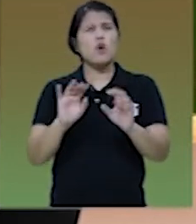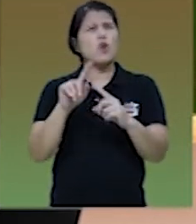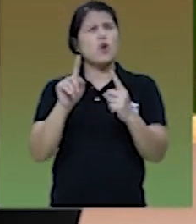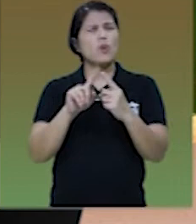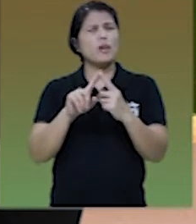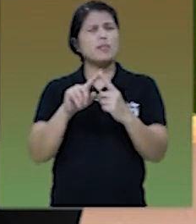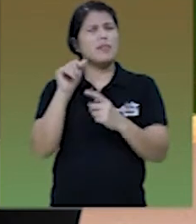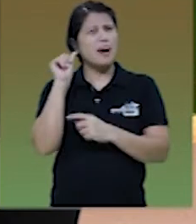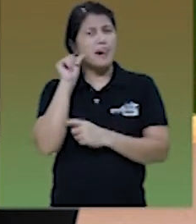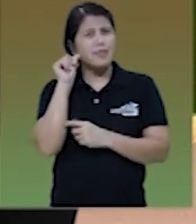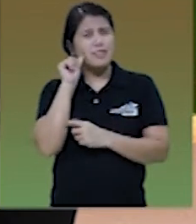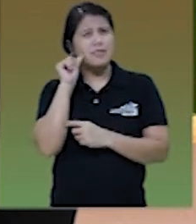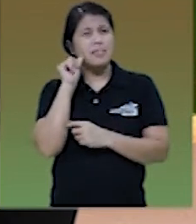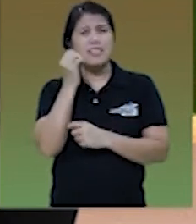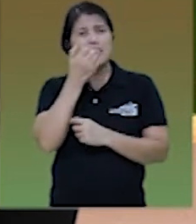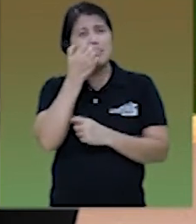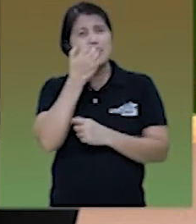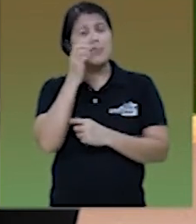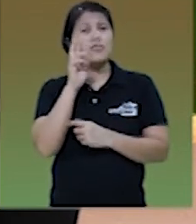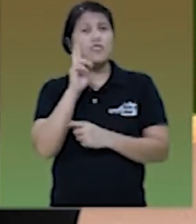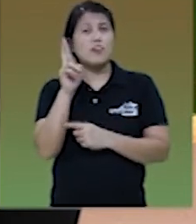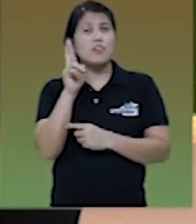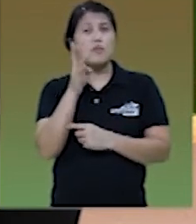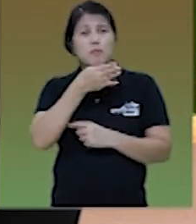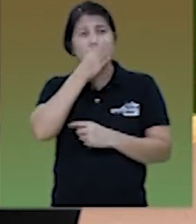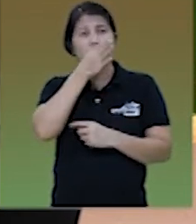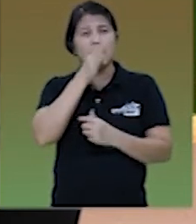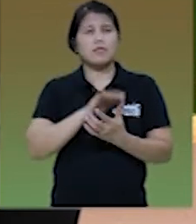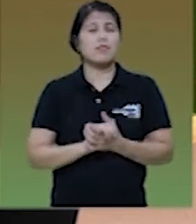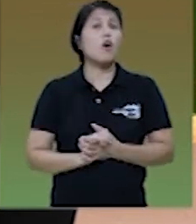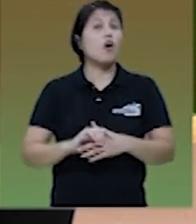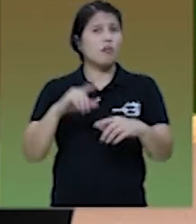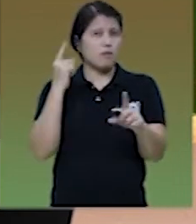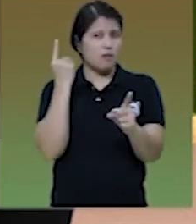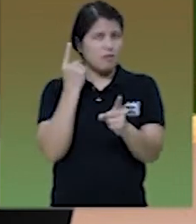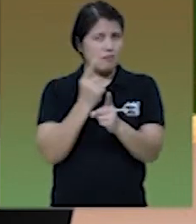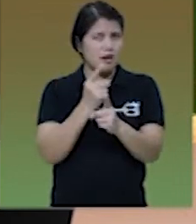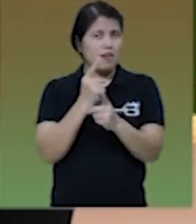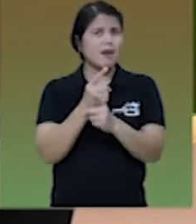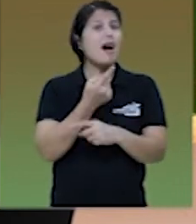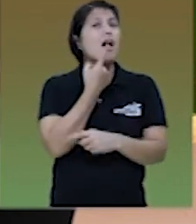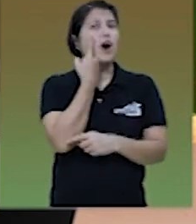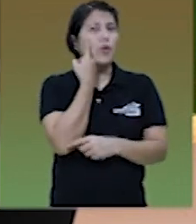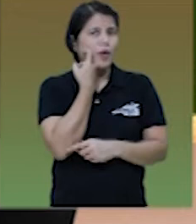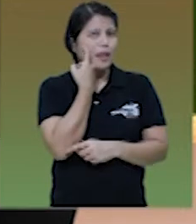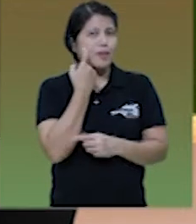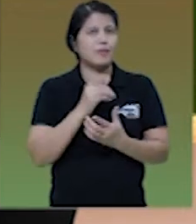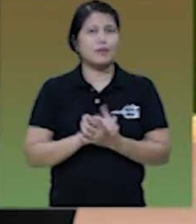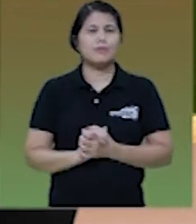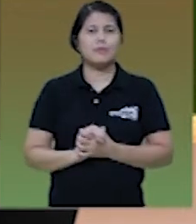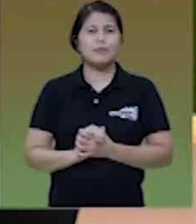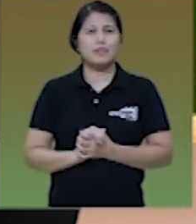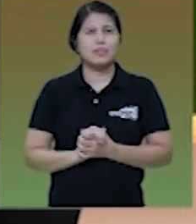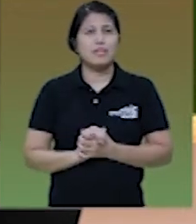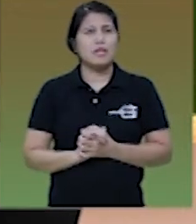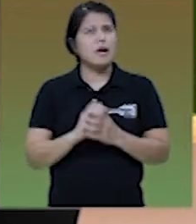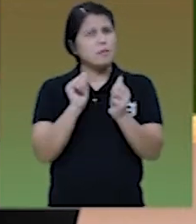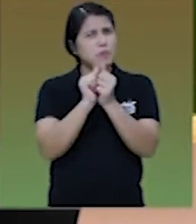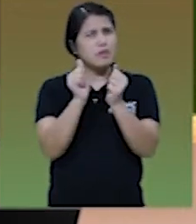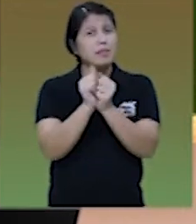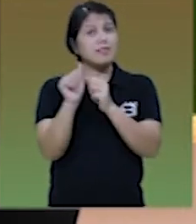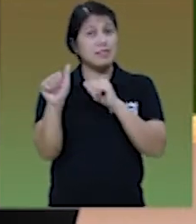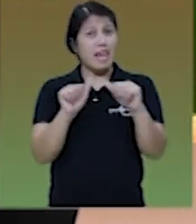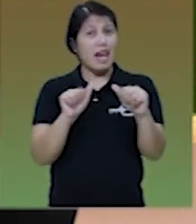did Annalisa eat her breakfast? Correct, a while ago. It means